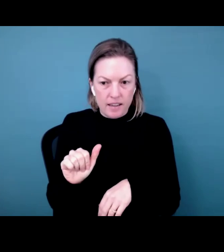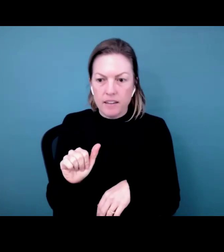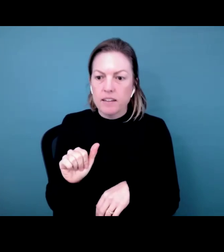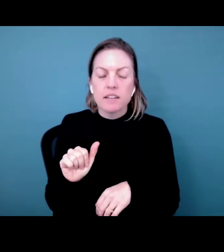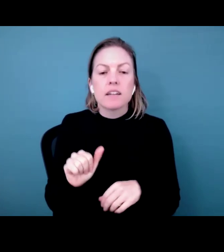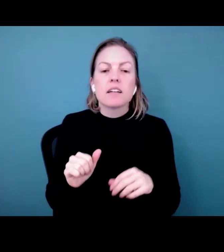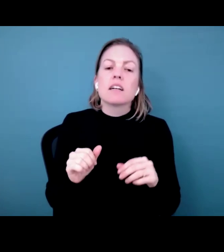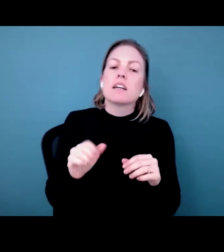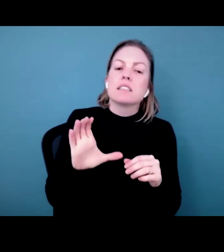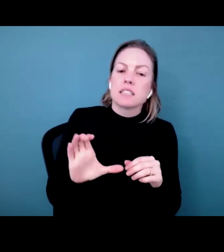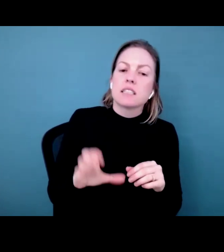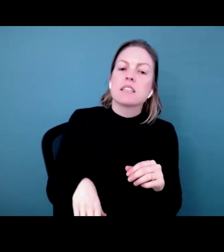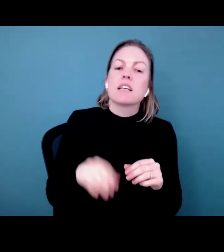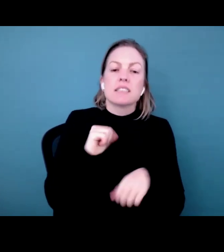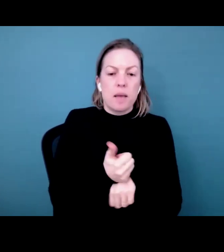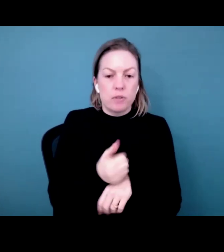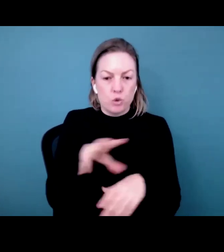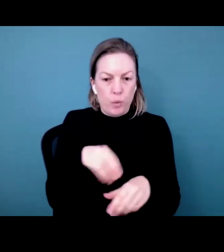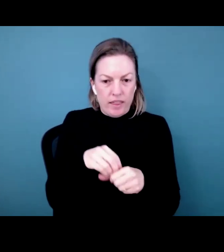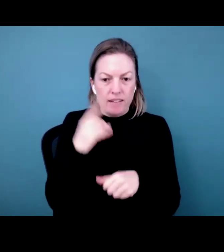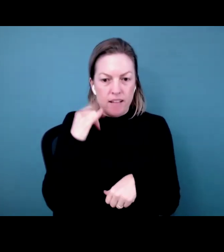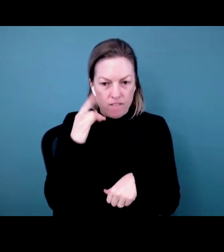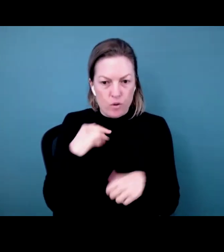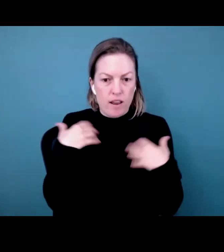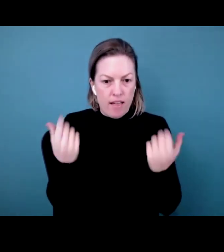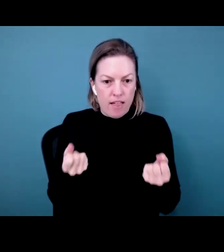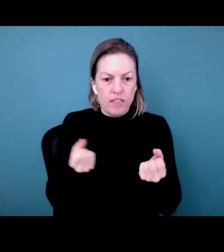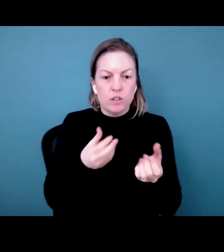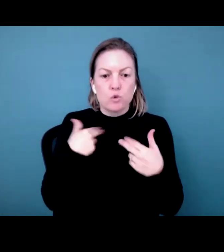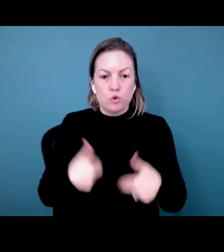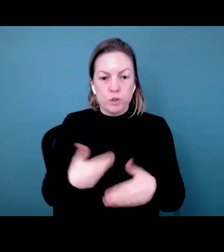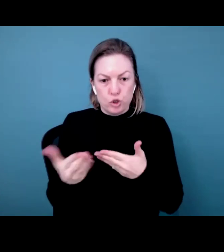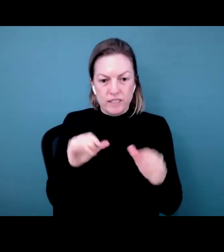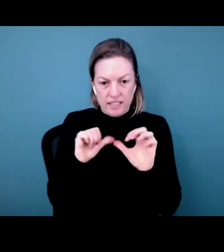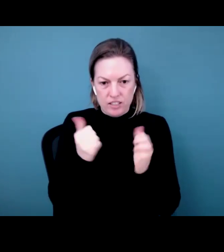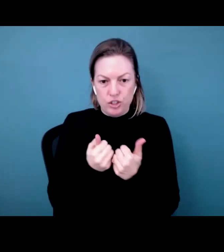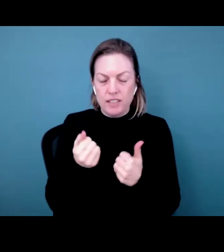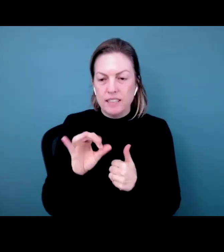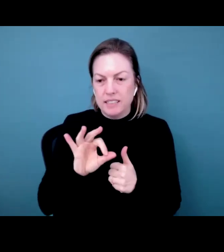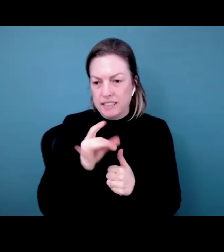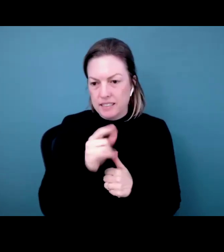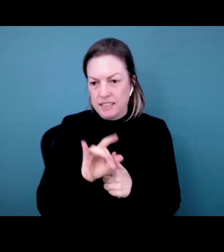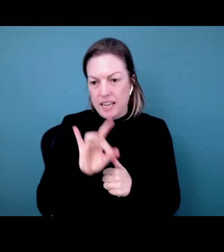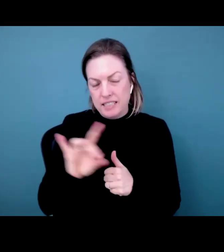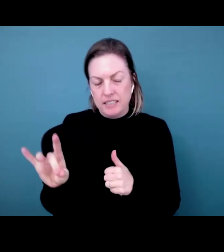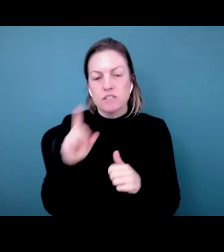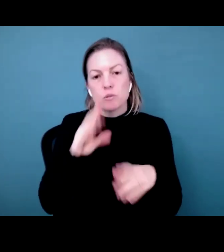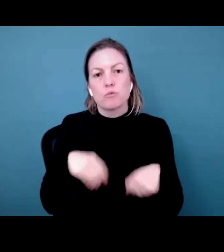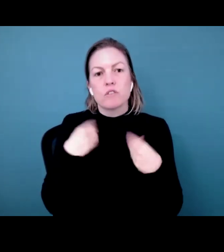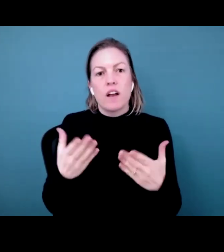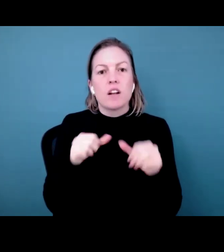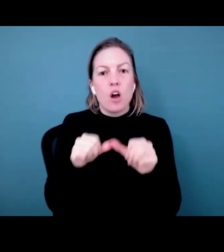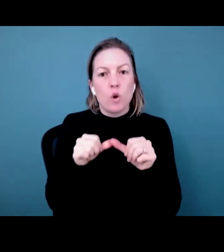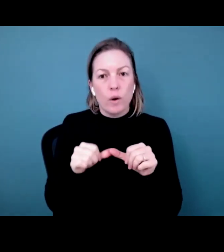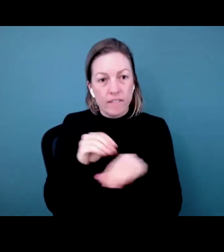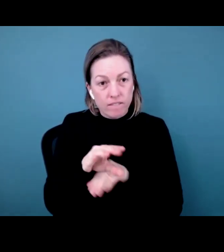was established within the California Health and Human Services Agency in 1988 to provide ongoing advice